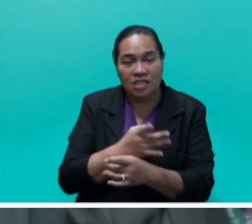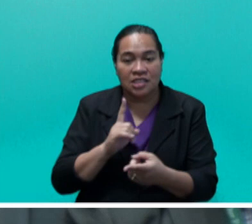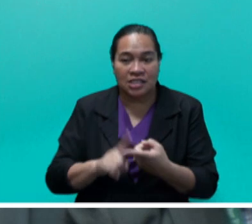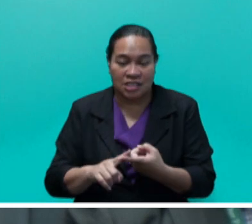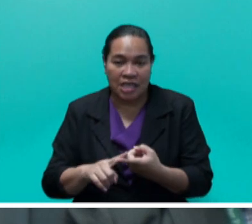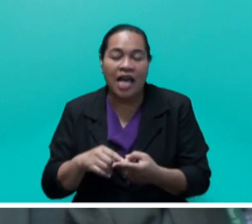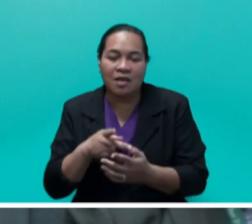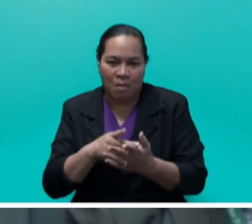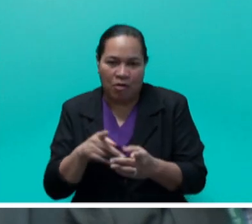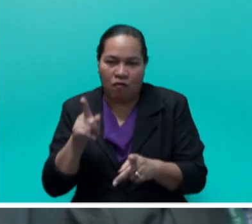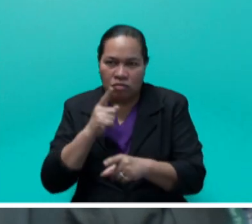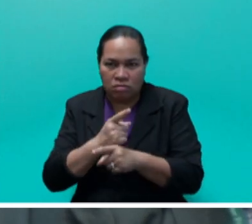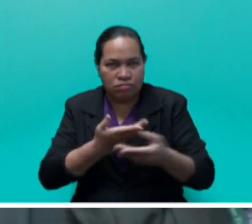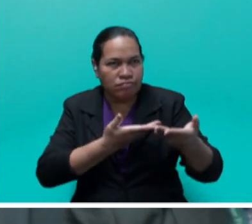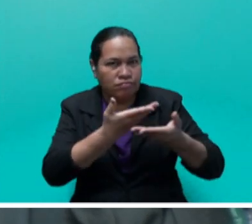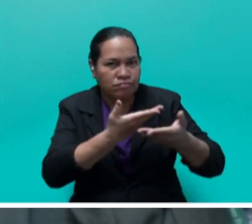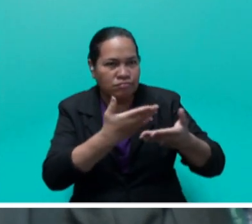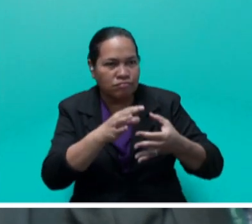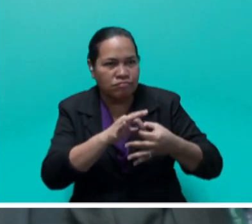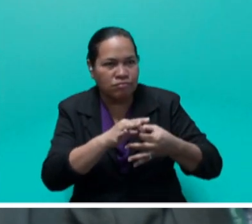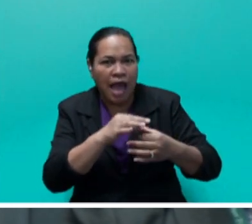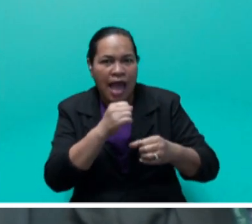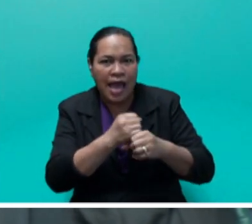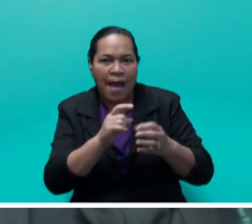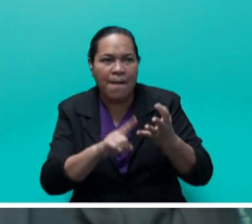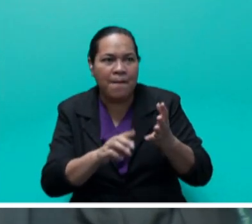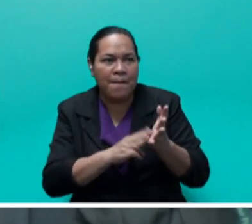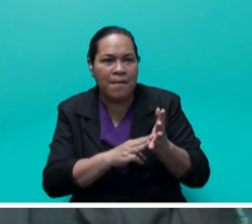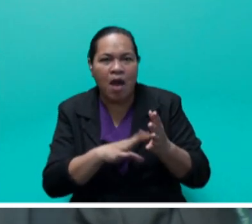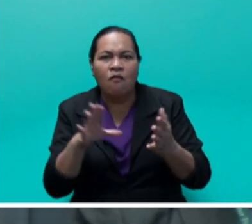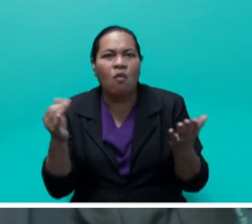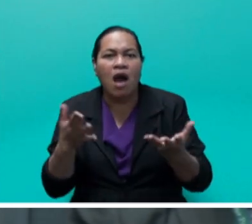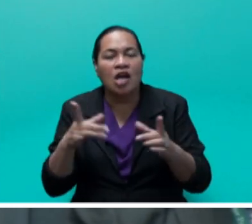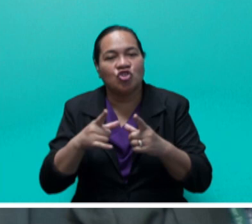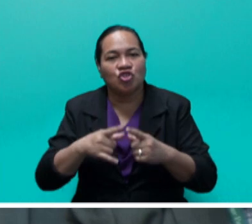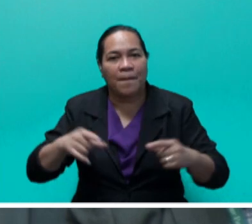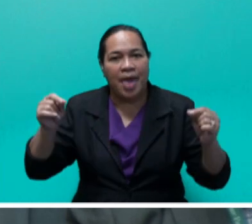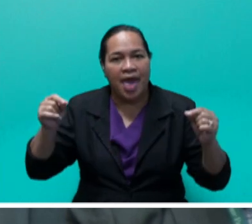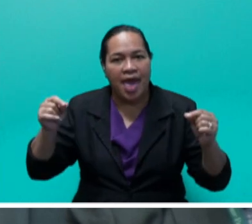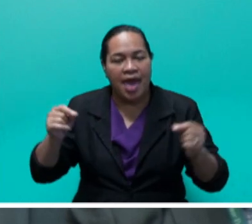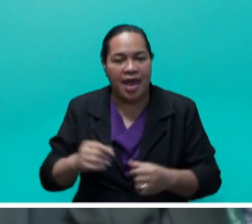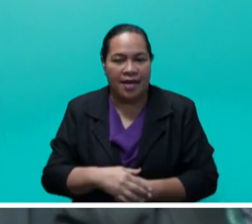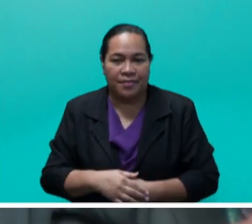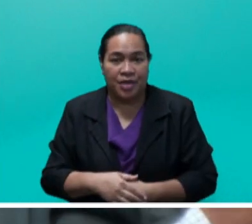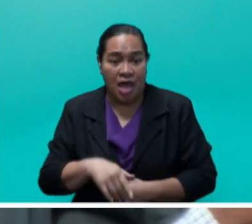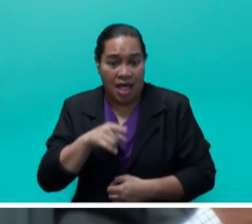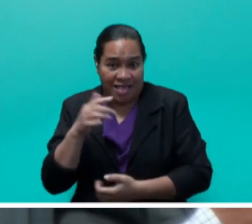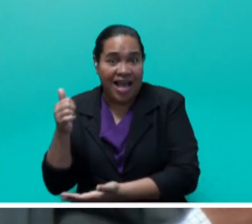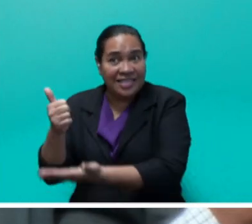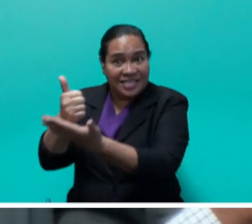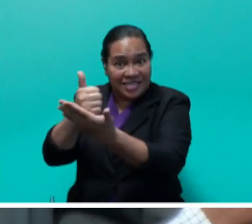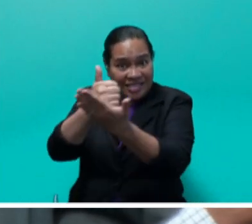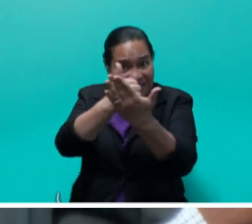of the collaboration with the government and people of Japan. Through this assistance, Mr. Speaker, sir,